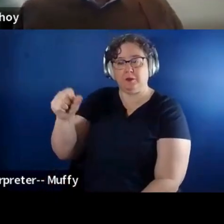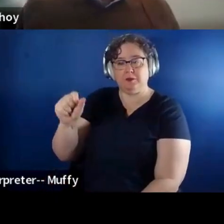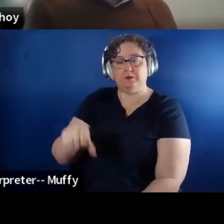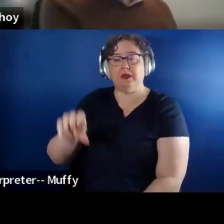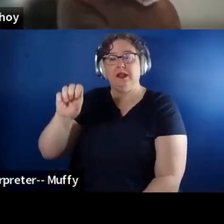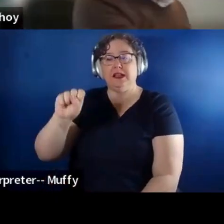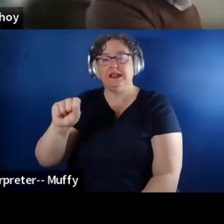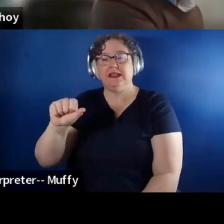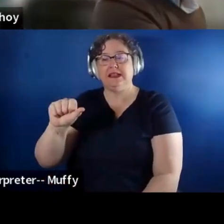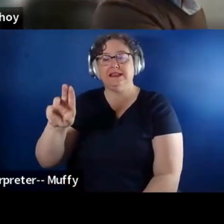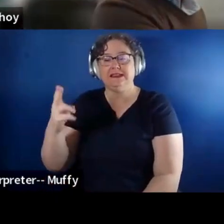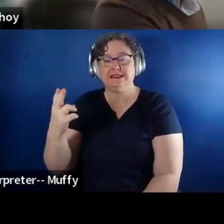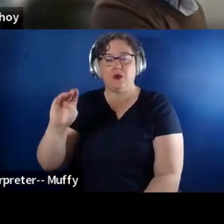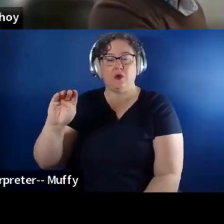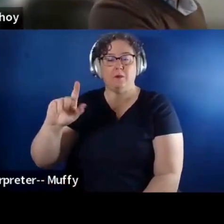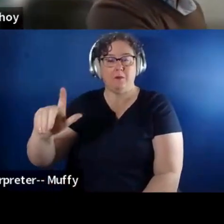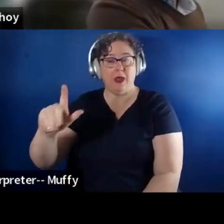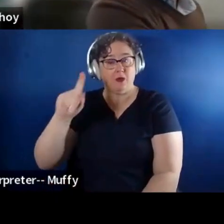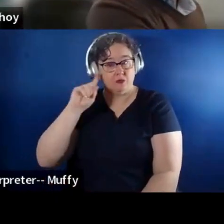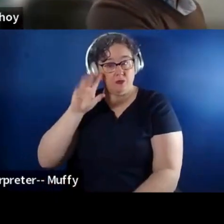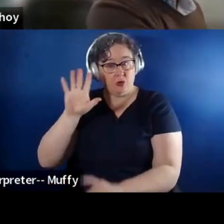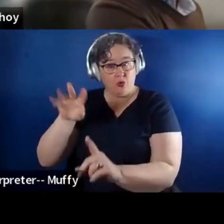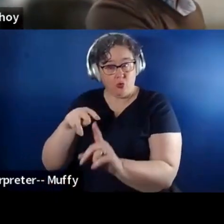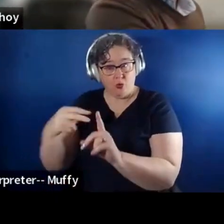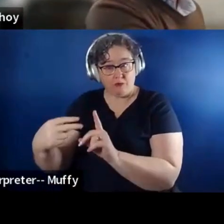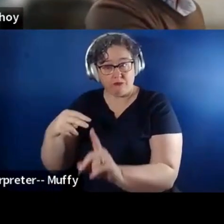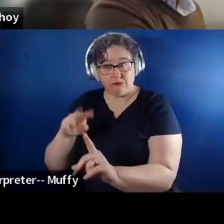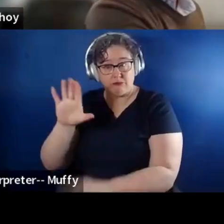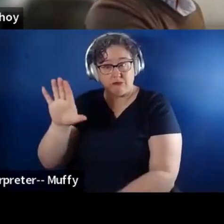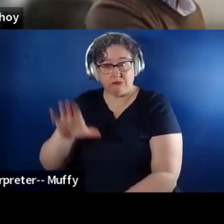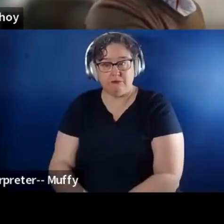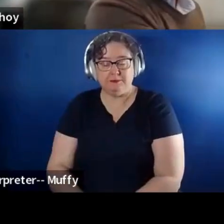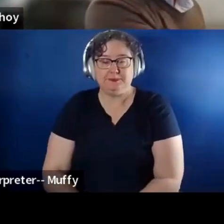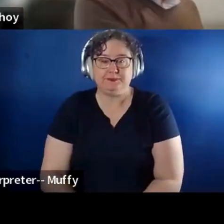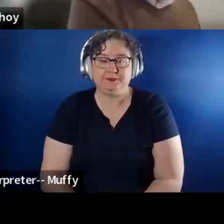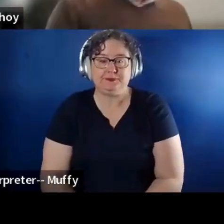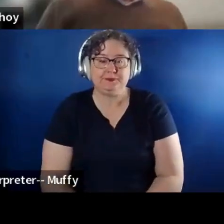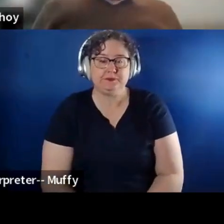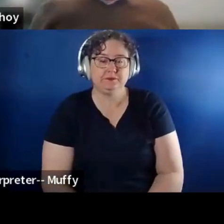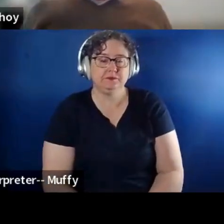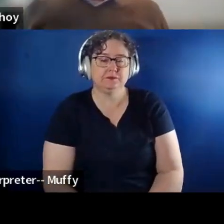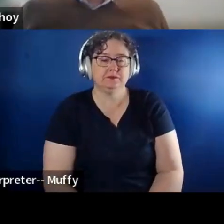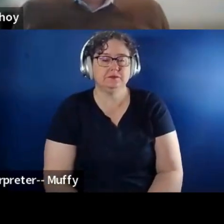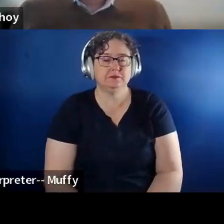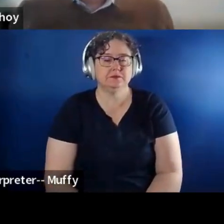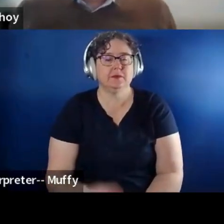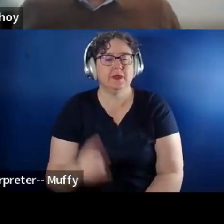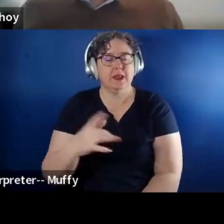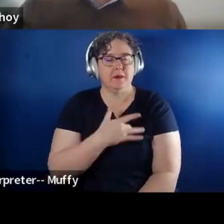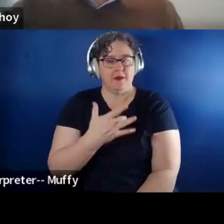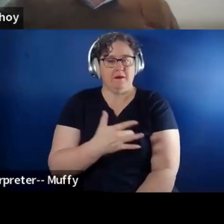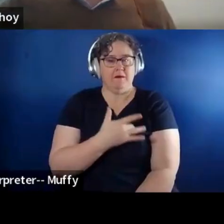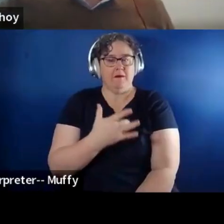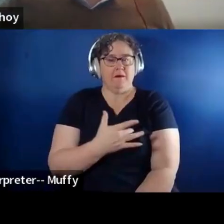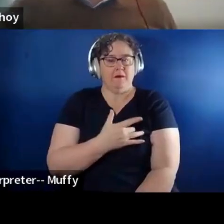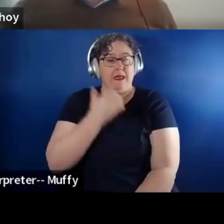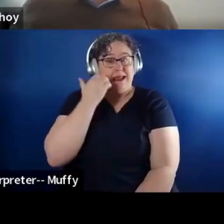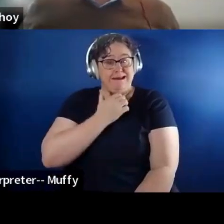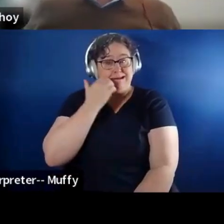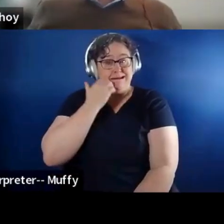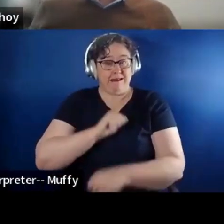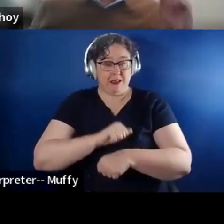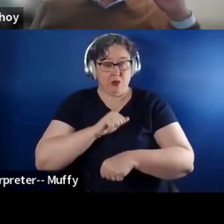that from your side of things? What are you seeing? I think something I'm feeling in daily work